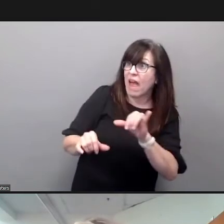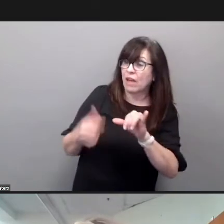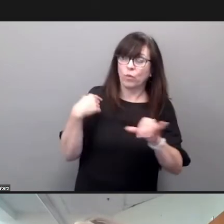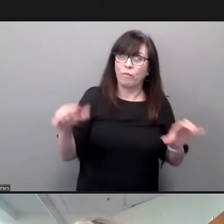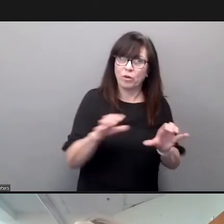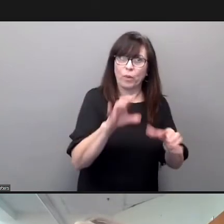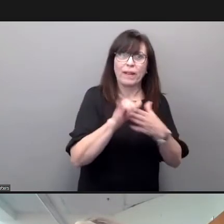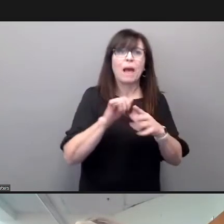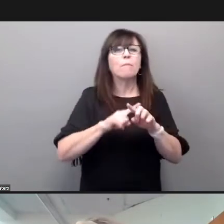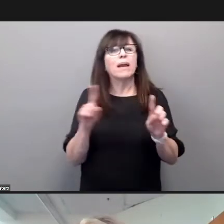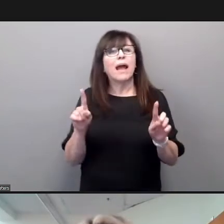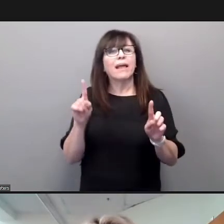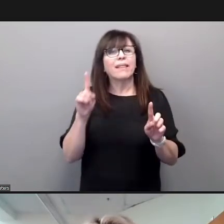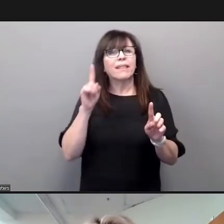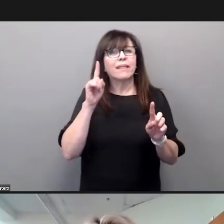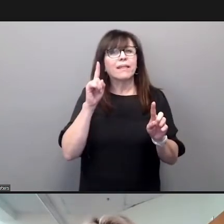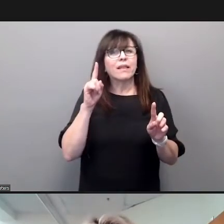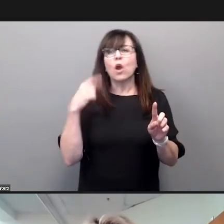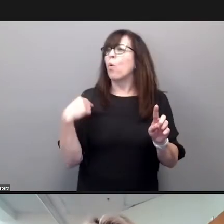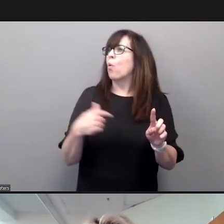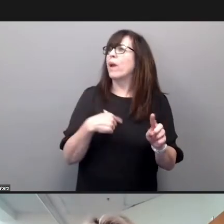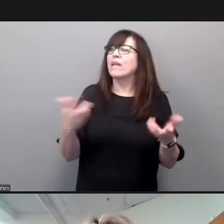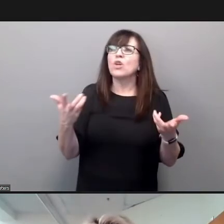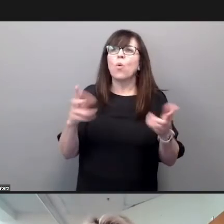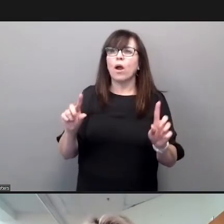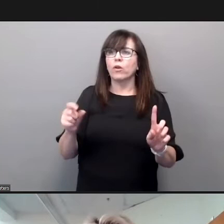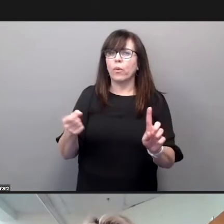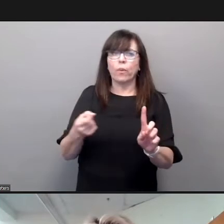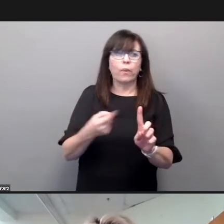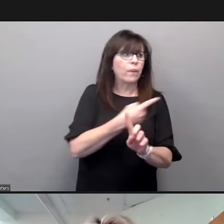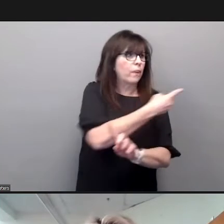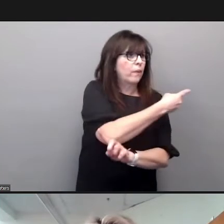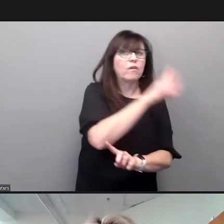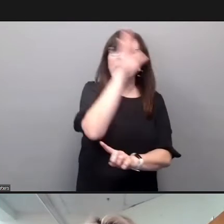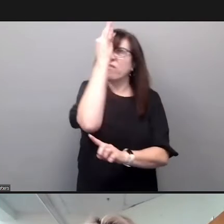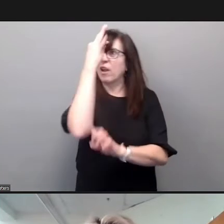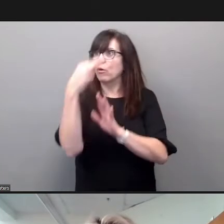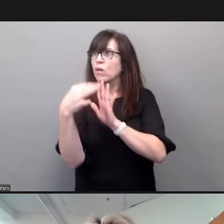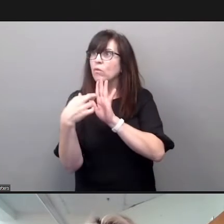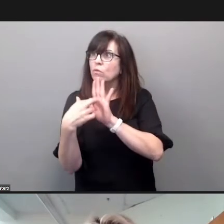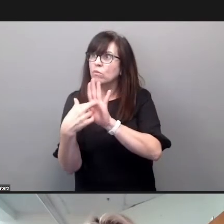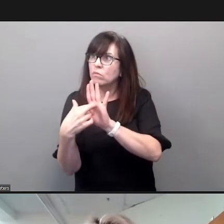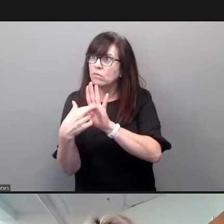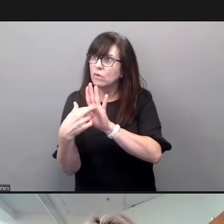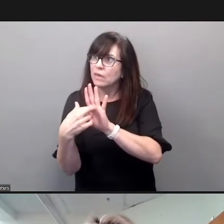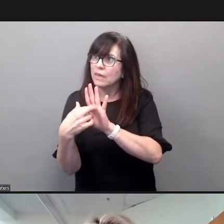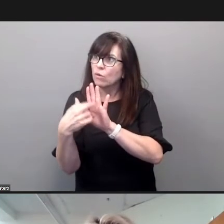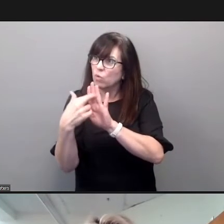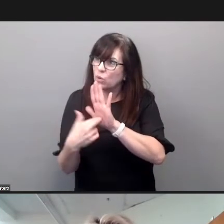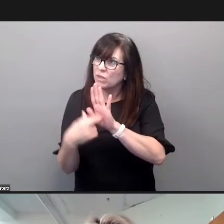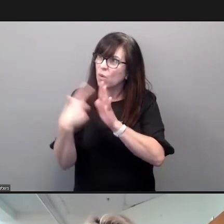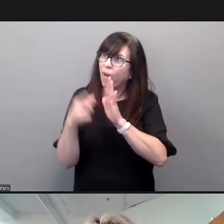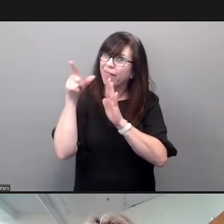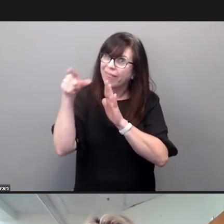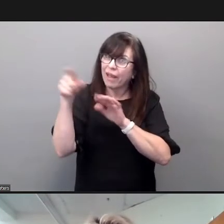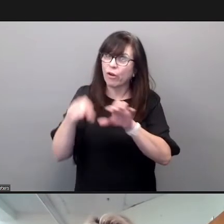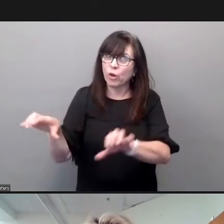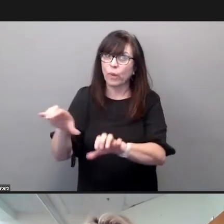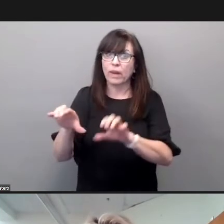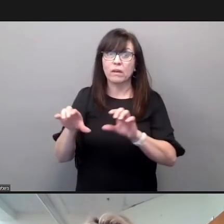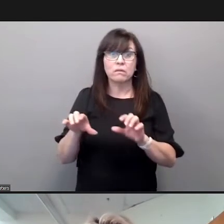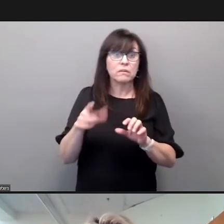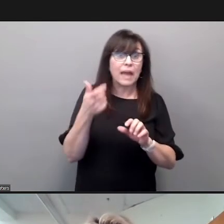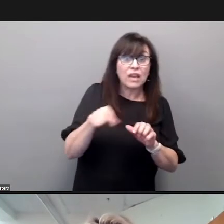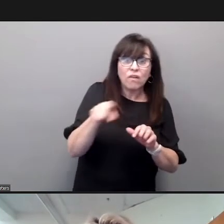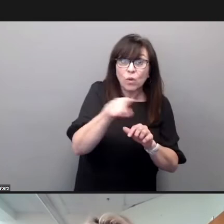think we don't want to veer away from the federal guidance and what they're doing. And so I don't know, does anybody else have an update